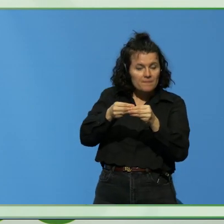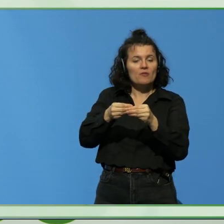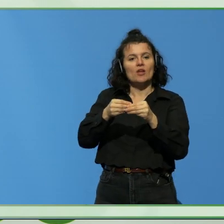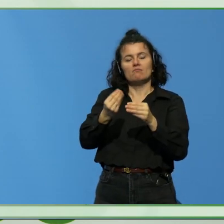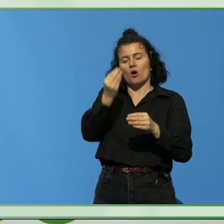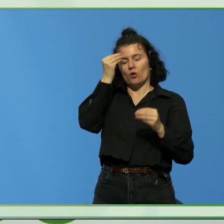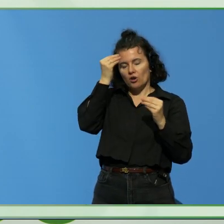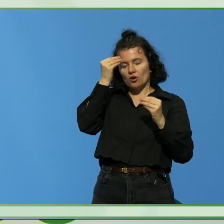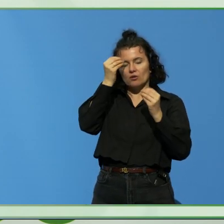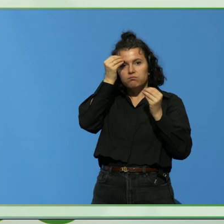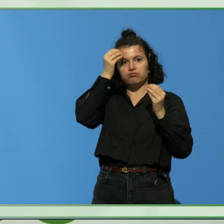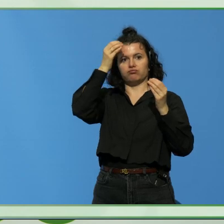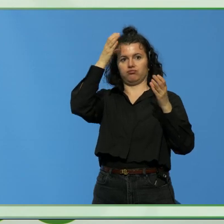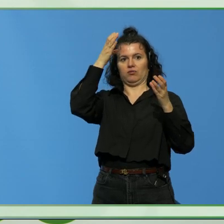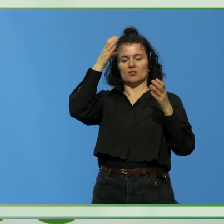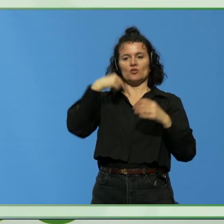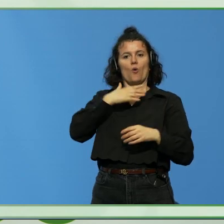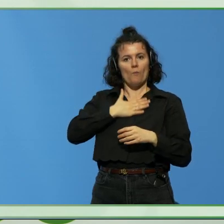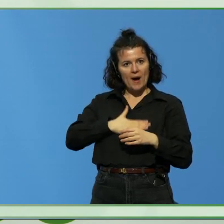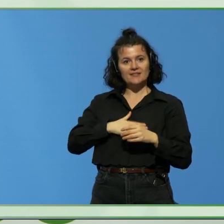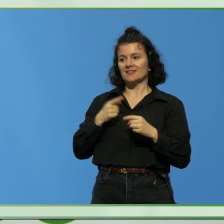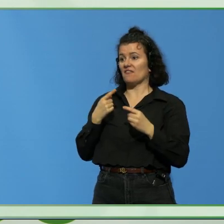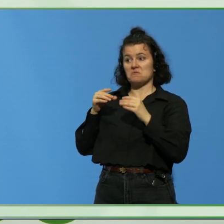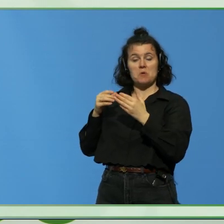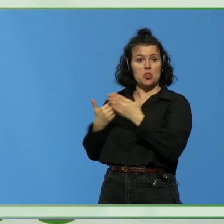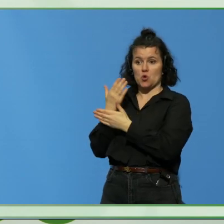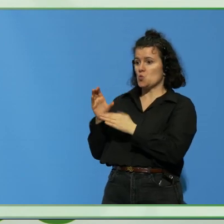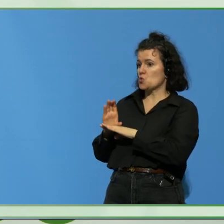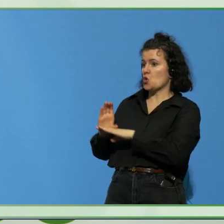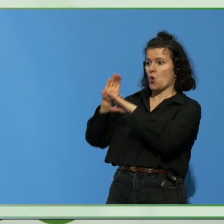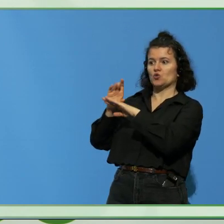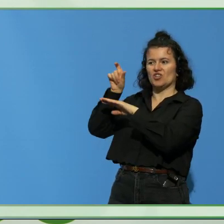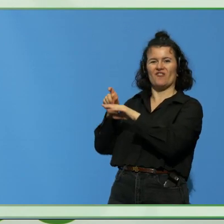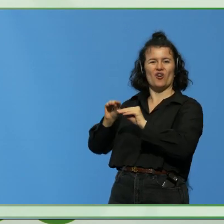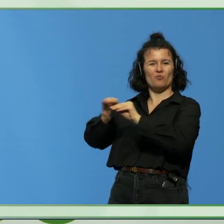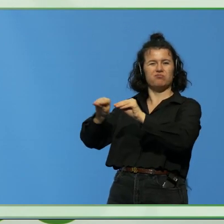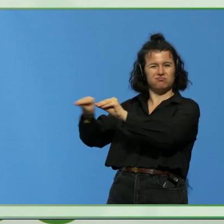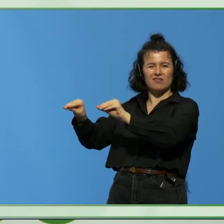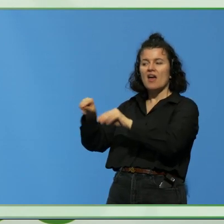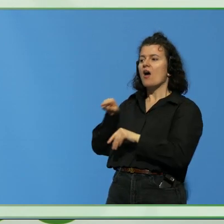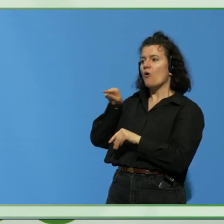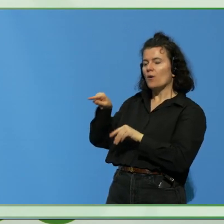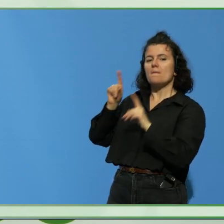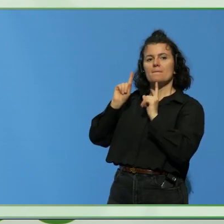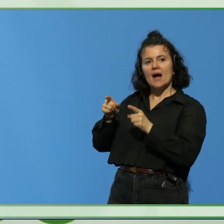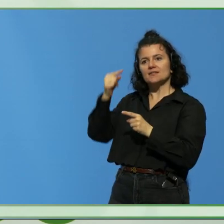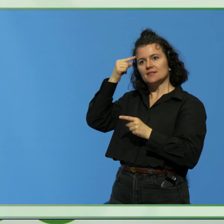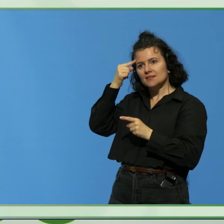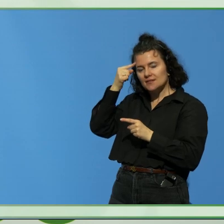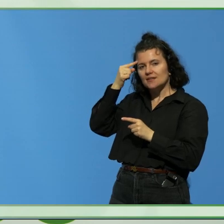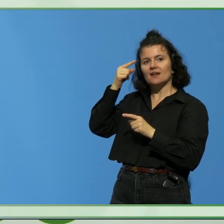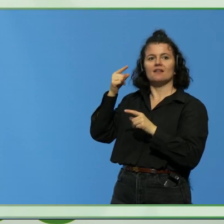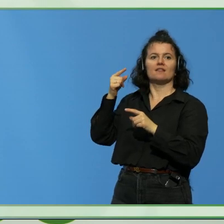And just to make an example, all the calls that are happening in this program, they are recorded, and we have an agent